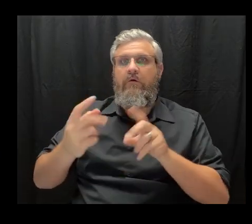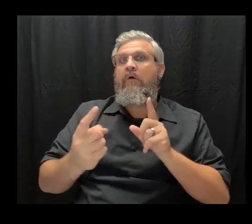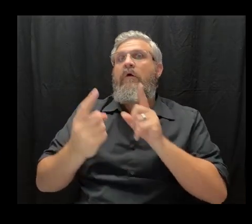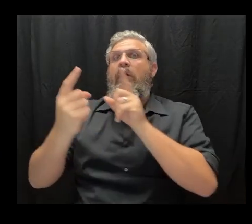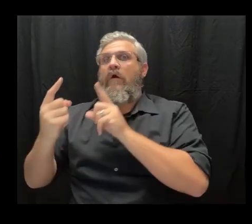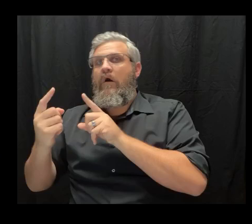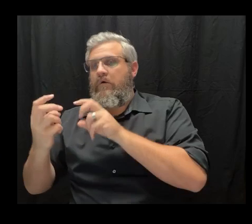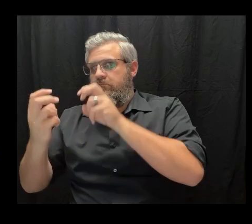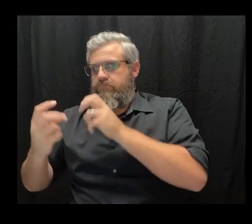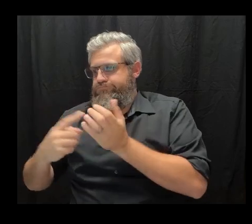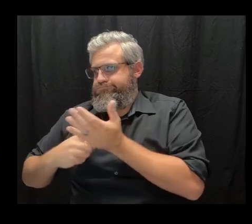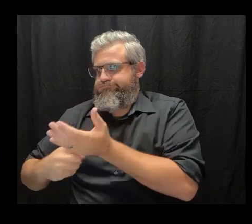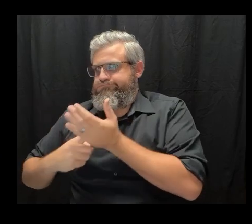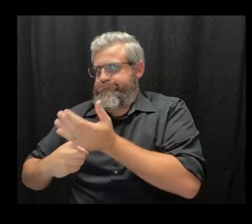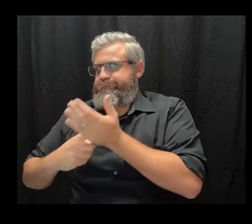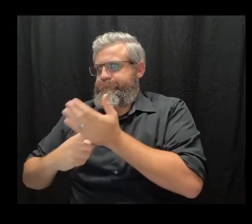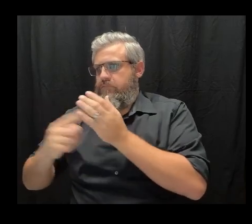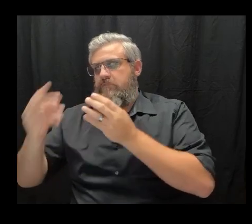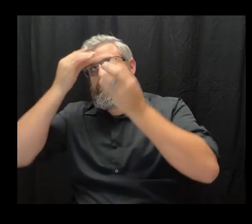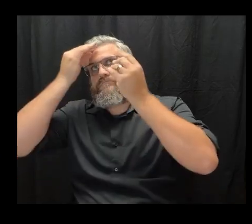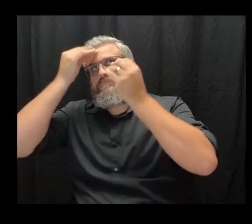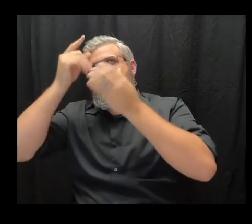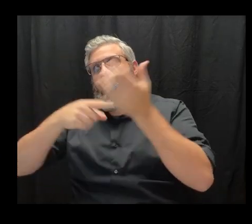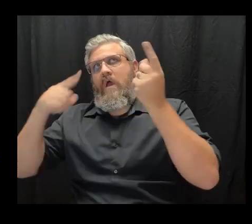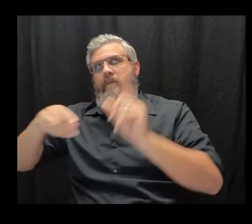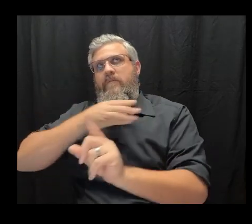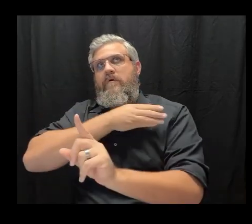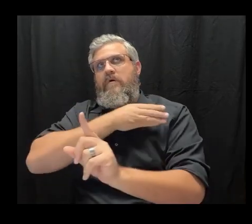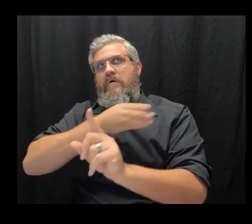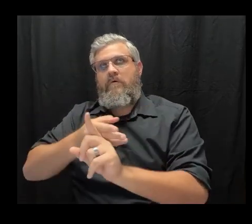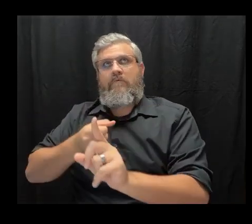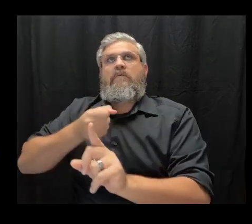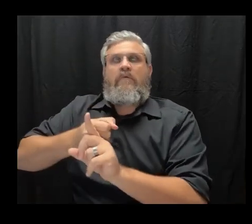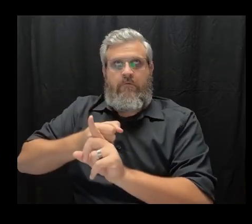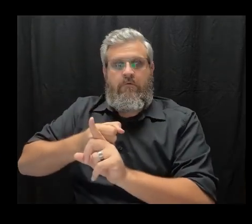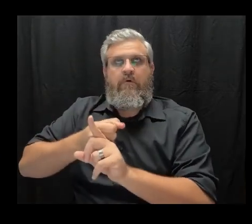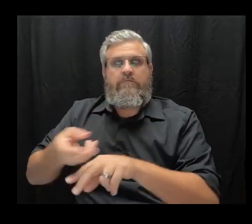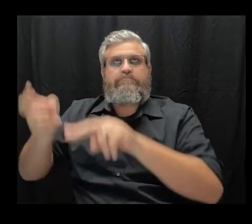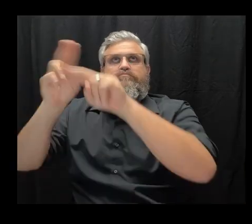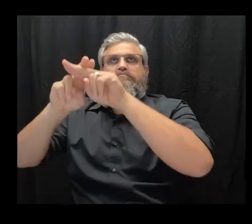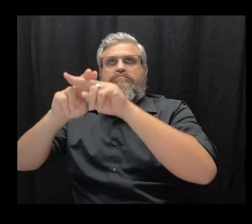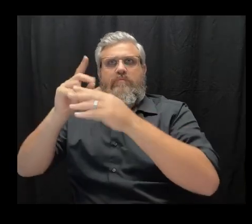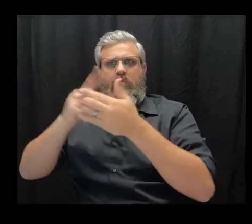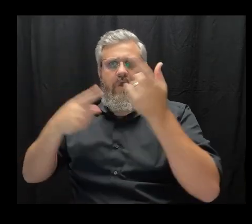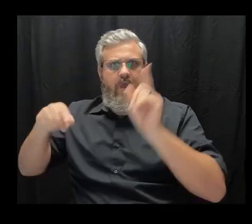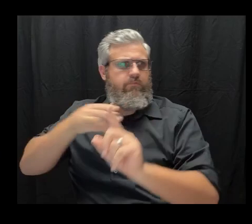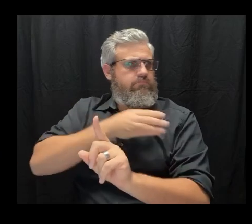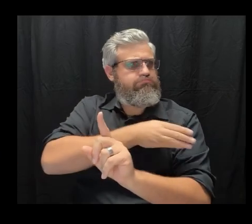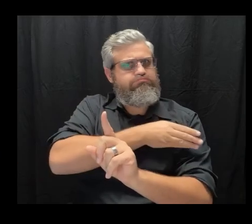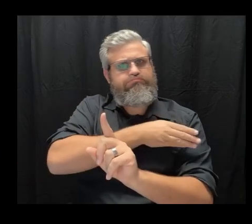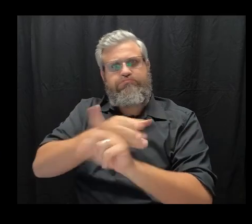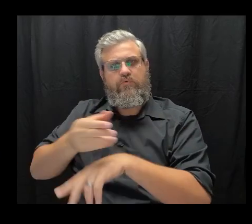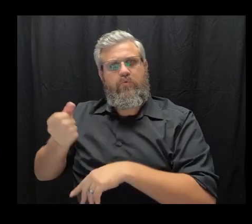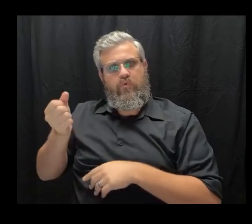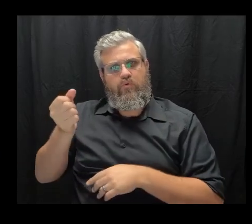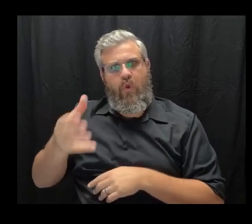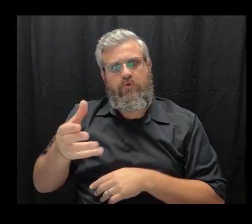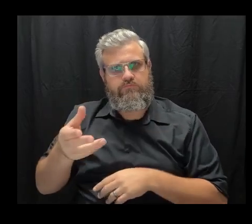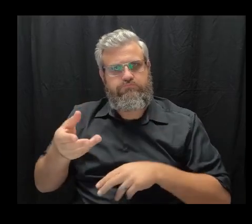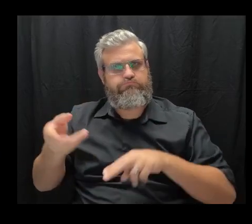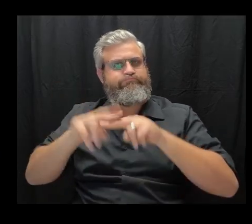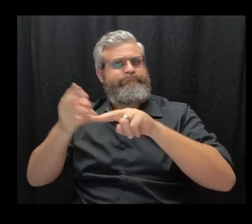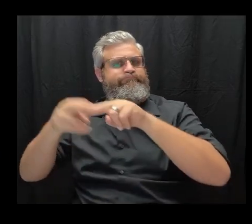the escalation incident, to identify events and circumstances that led to the escalation, thoughts and feelings